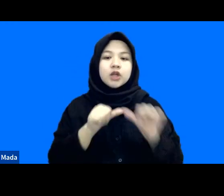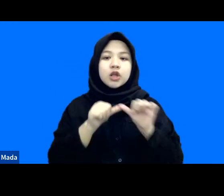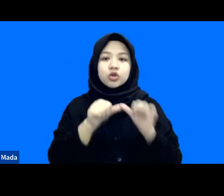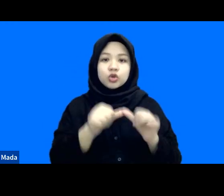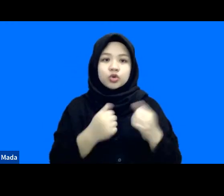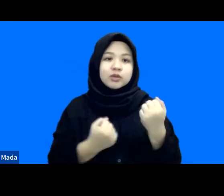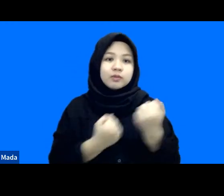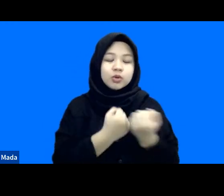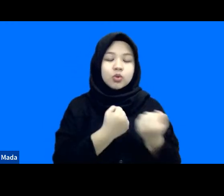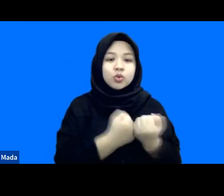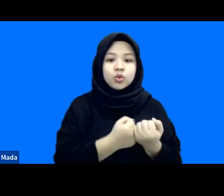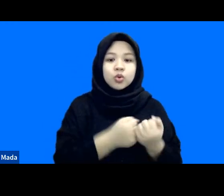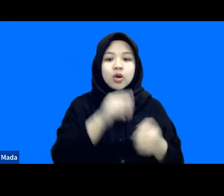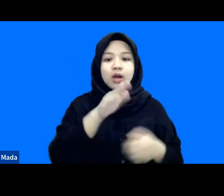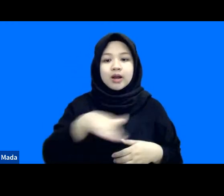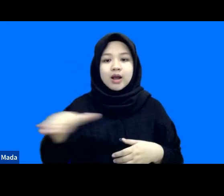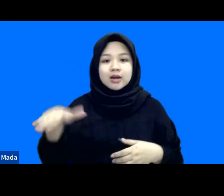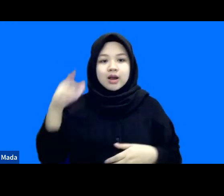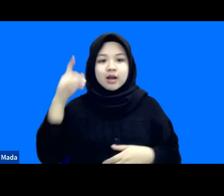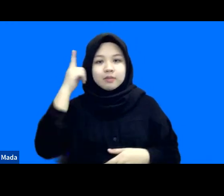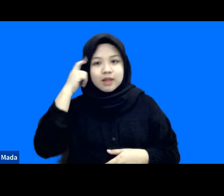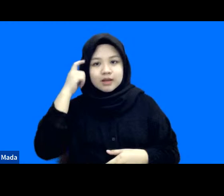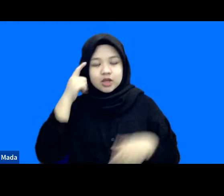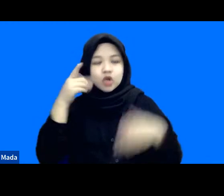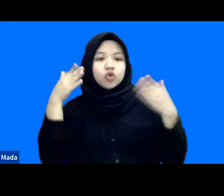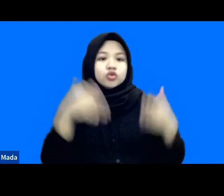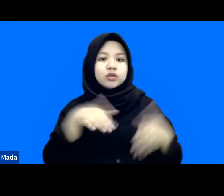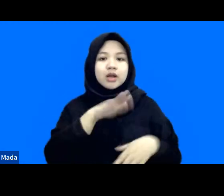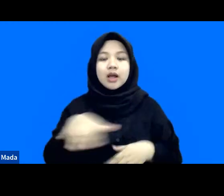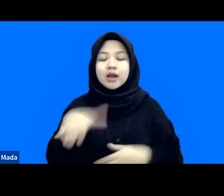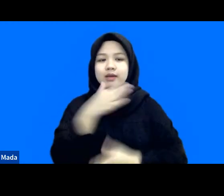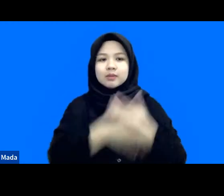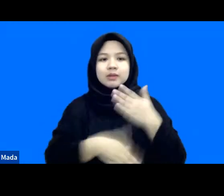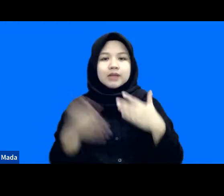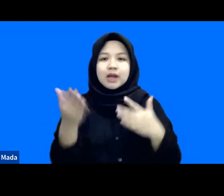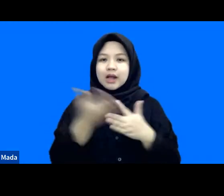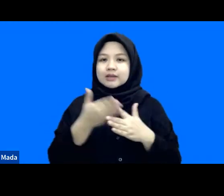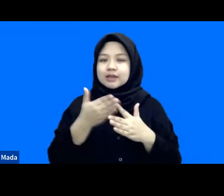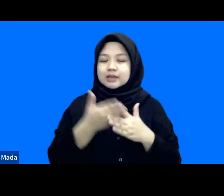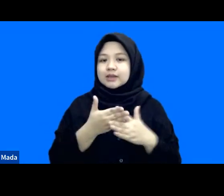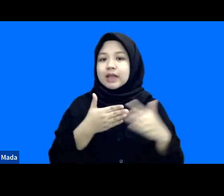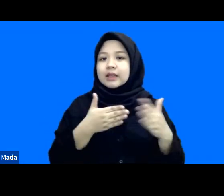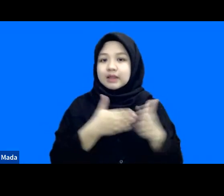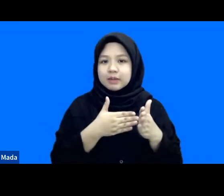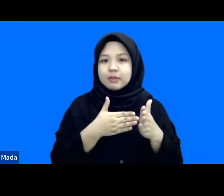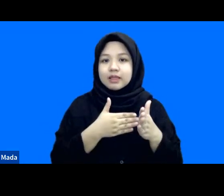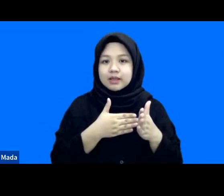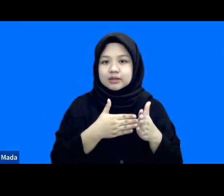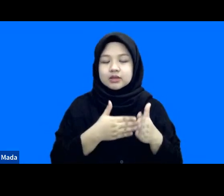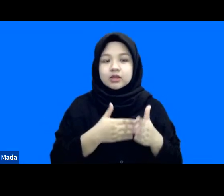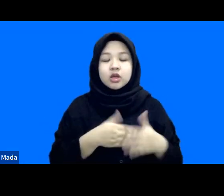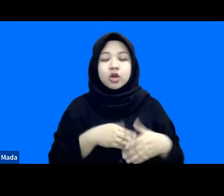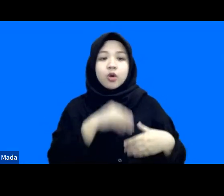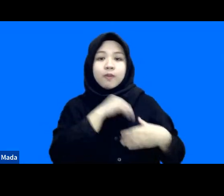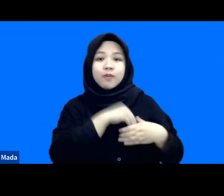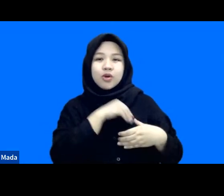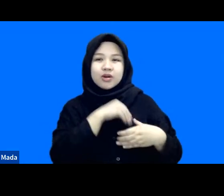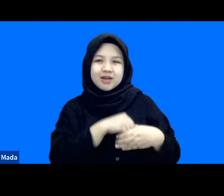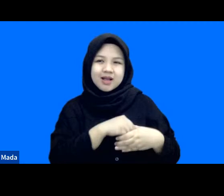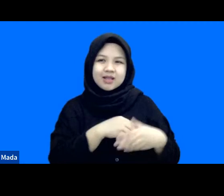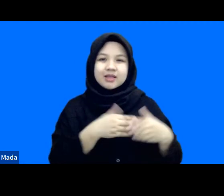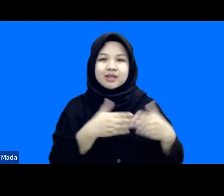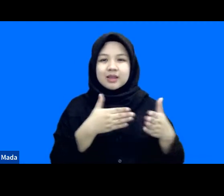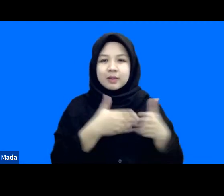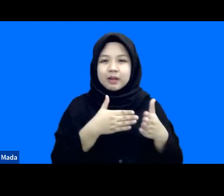with disabilities who have very limited access to the different the modalities that are offered by the ministries of